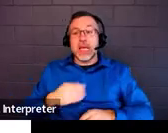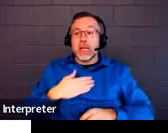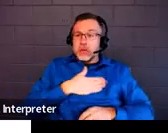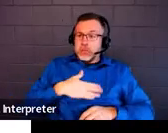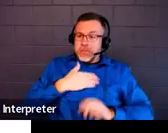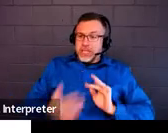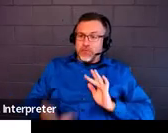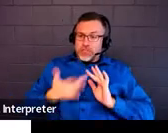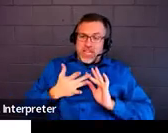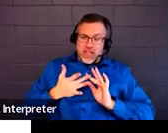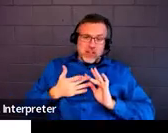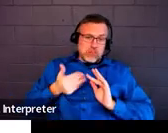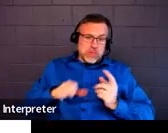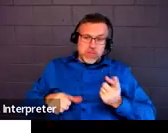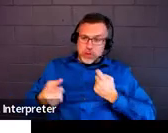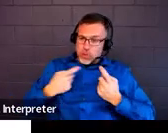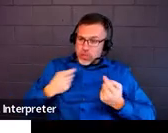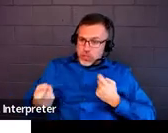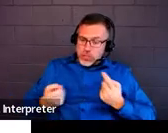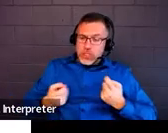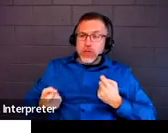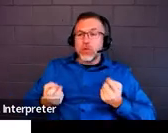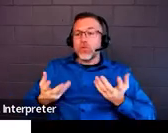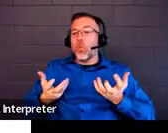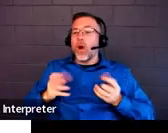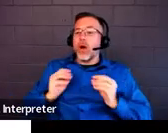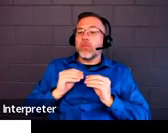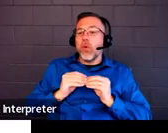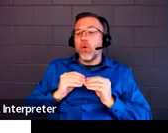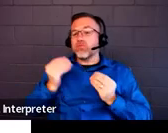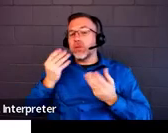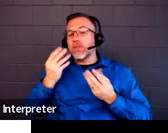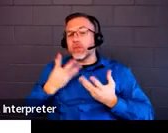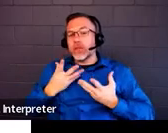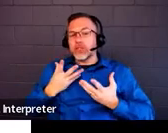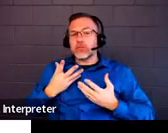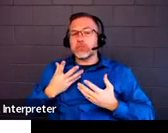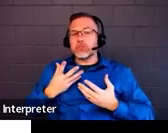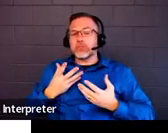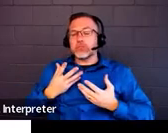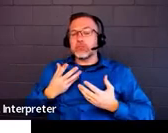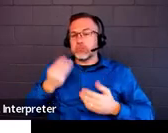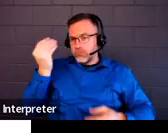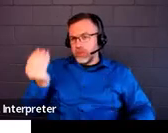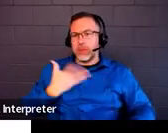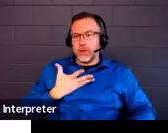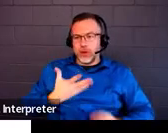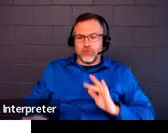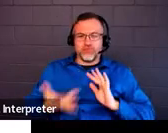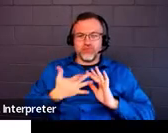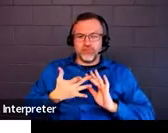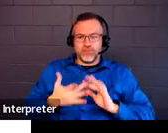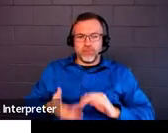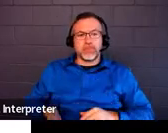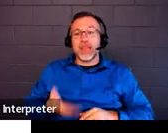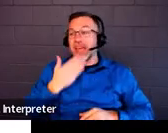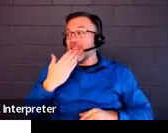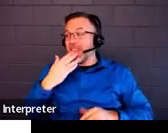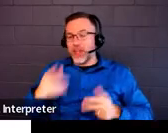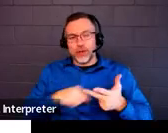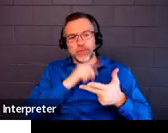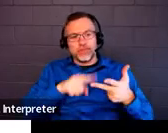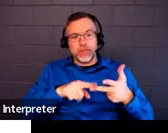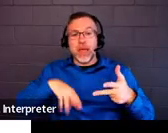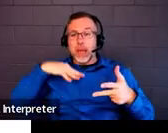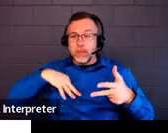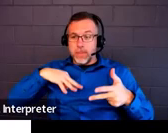if you have any questions or would like to get more information about PD. Perfect. Thank you, Jody. And then there's the Maine Science,